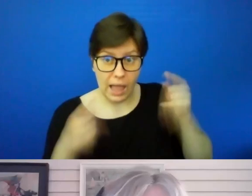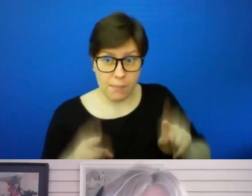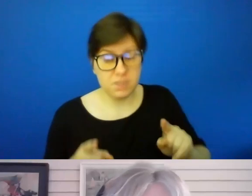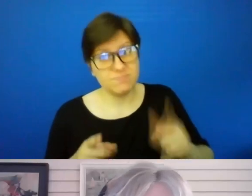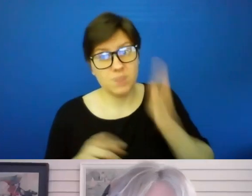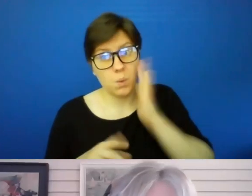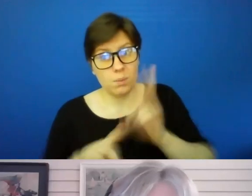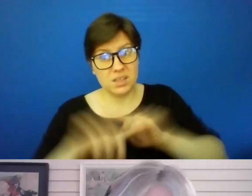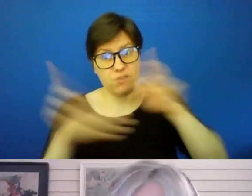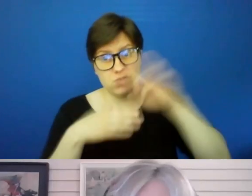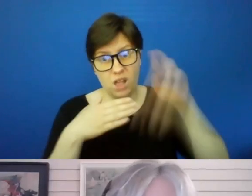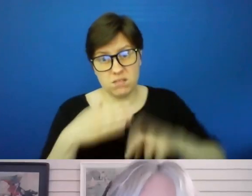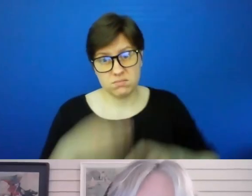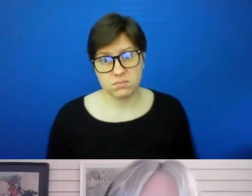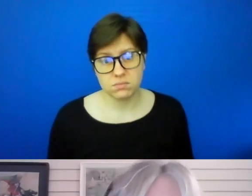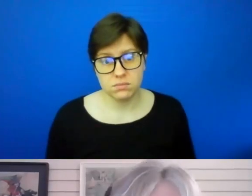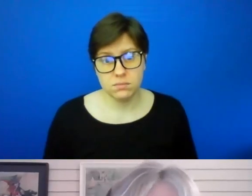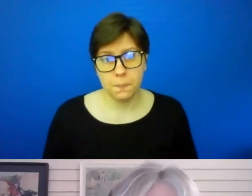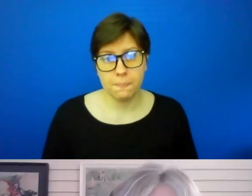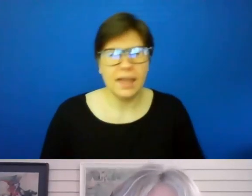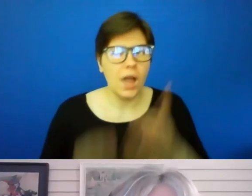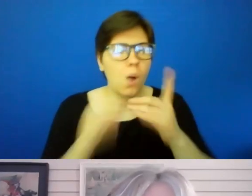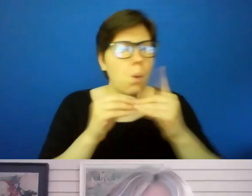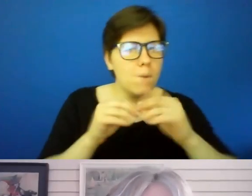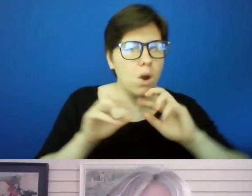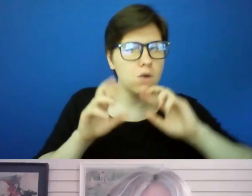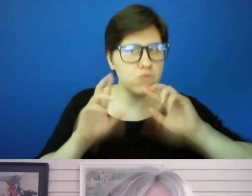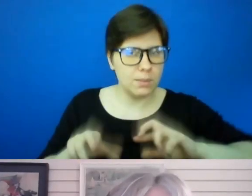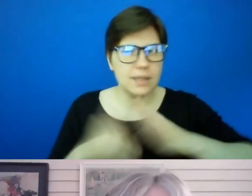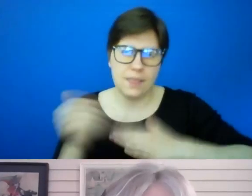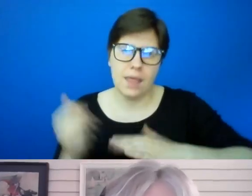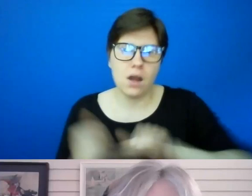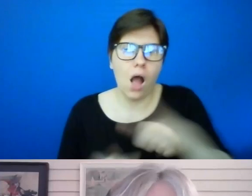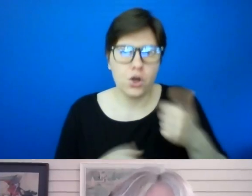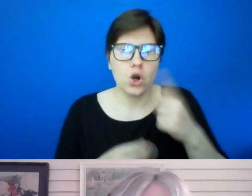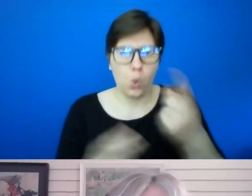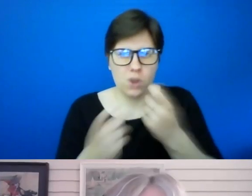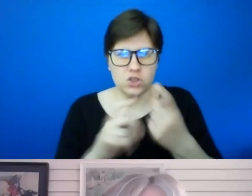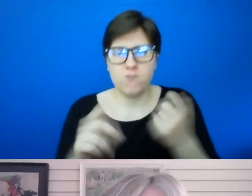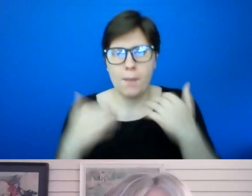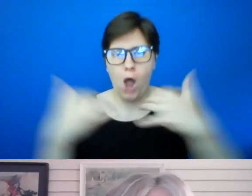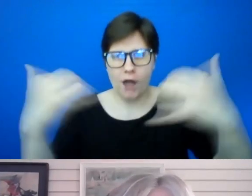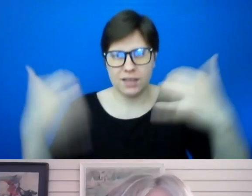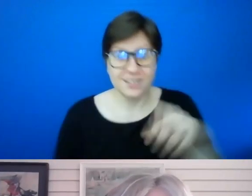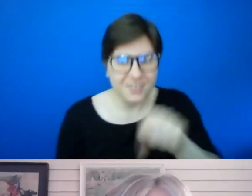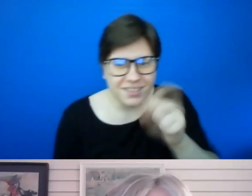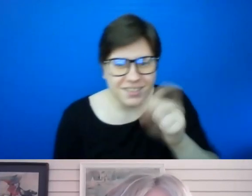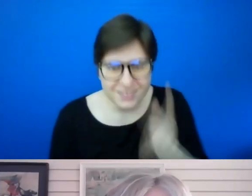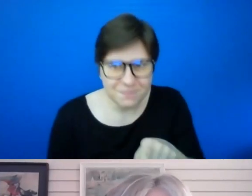Thaddeus, one last response, yeah. And I'm going to start asking some of these questions that are wonderful questions coming in from the audience. Yeah, I see a whole dozen.